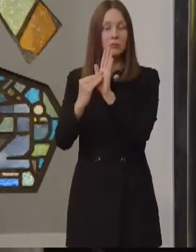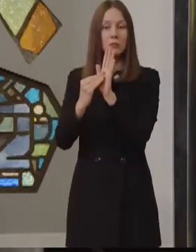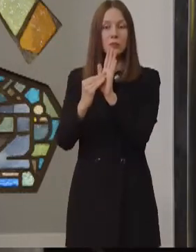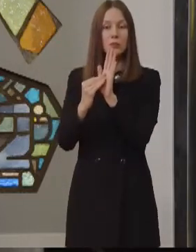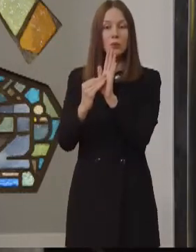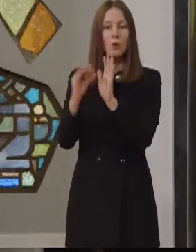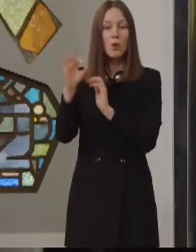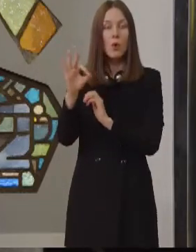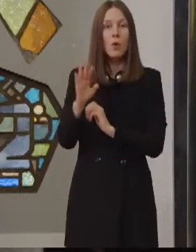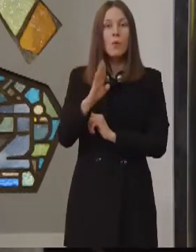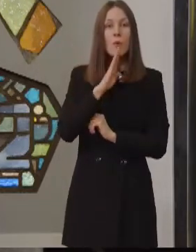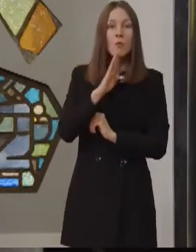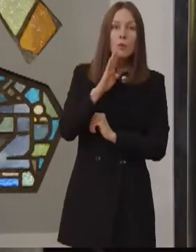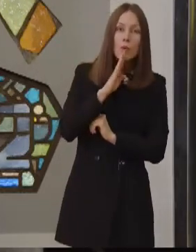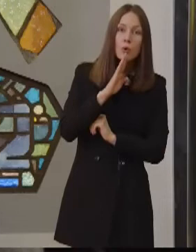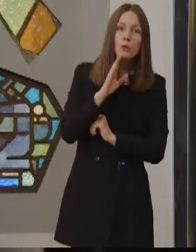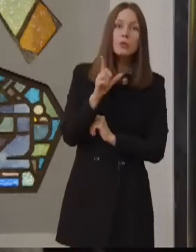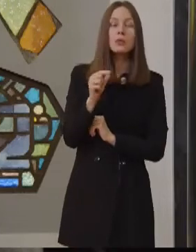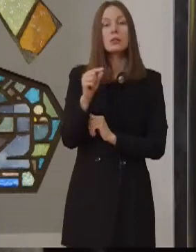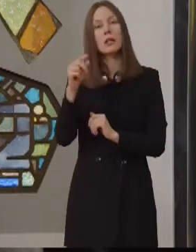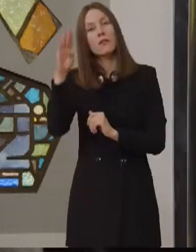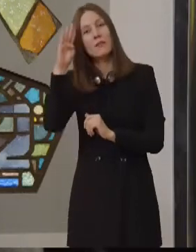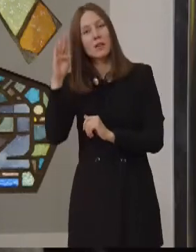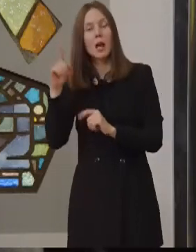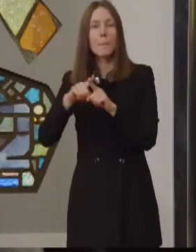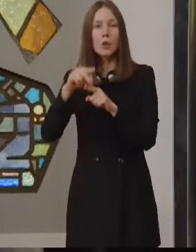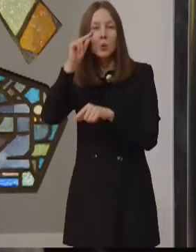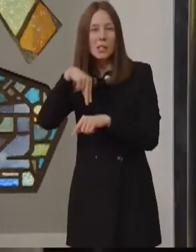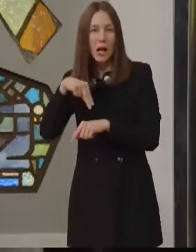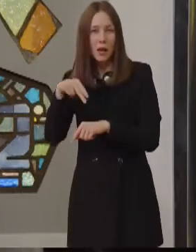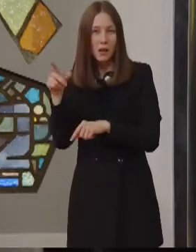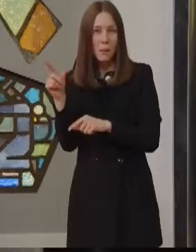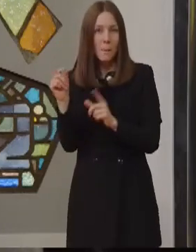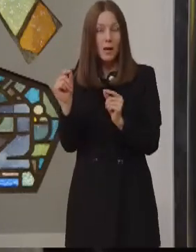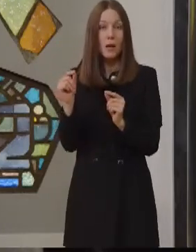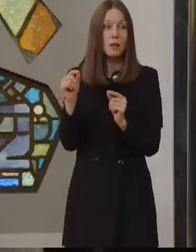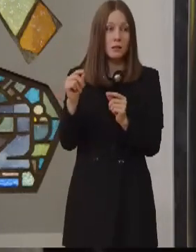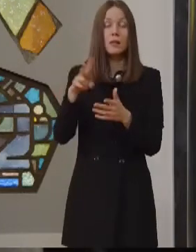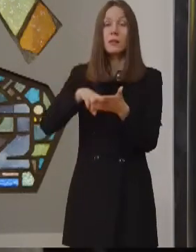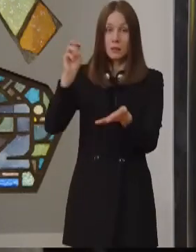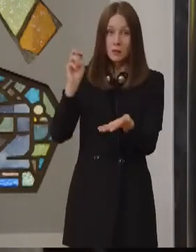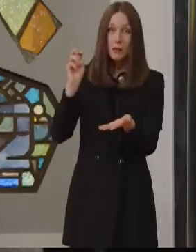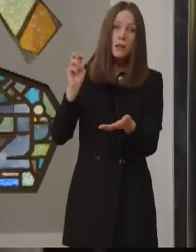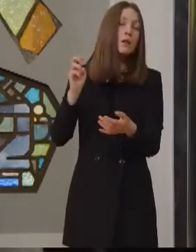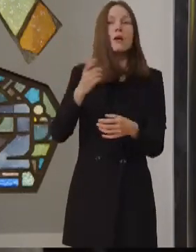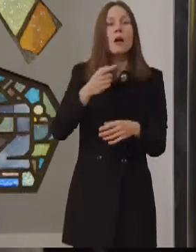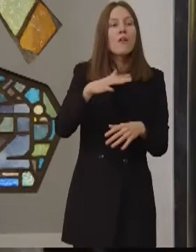changed the Soviet Union civil code provisions on the criminalization of